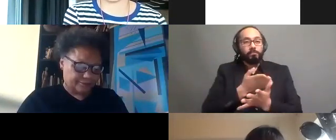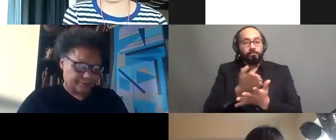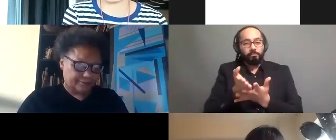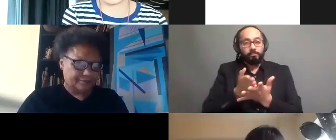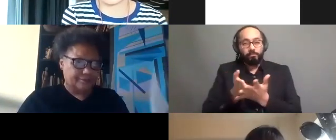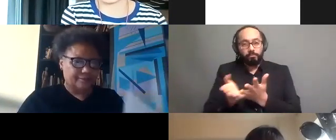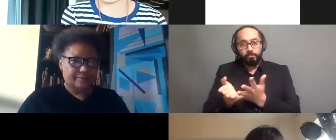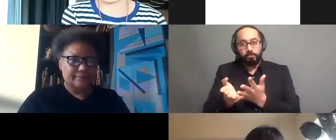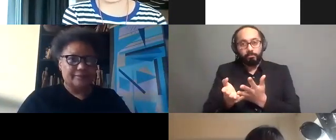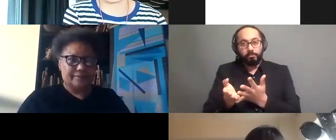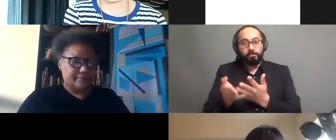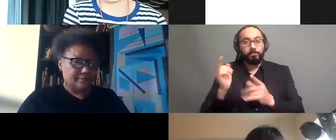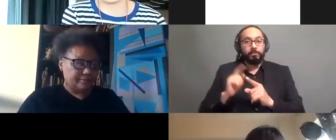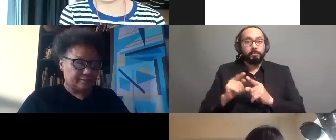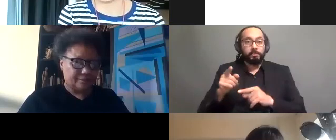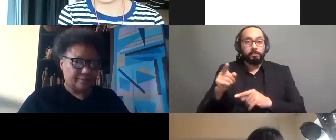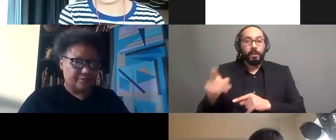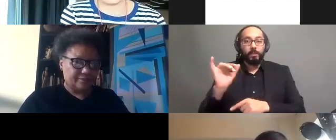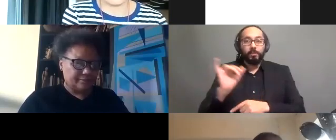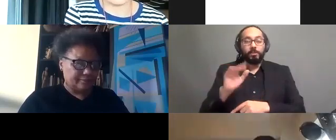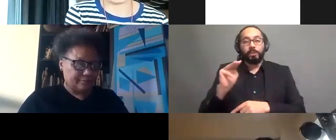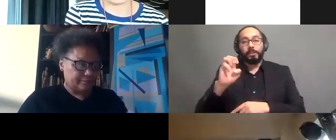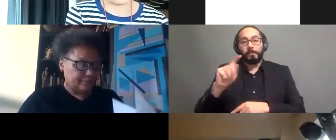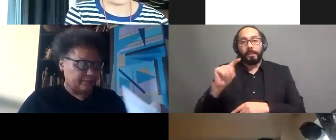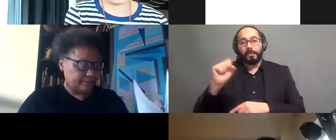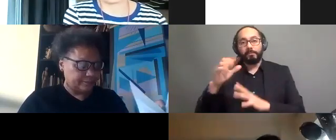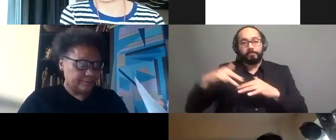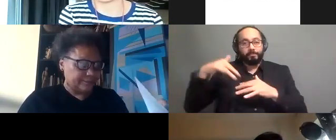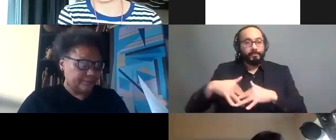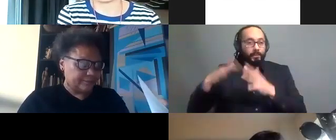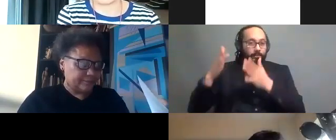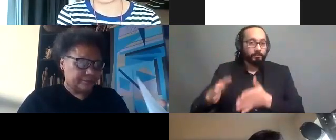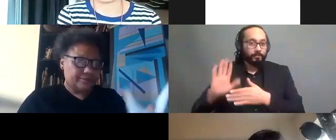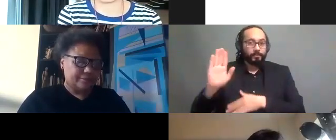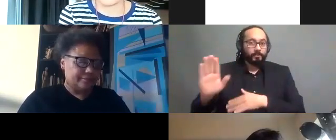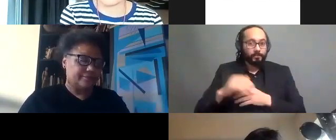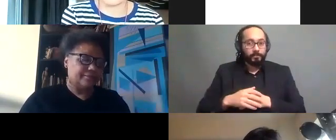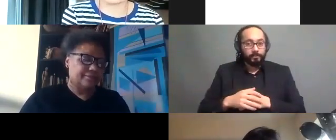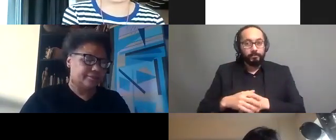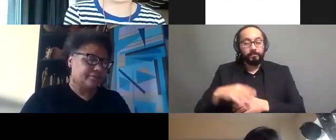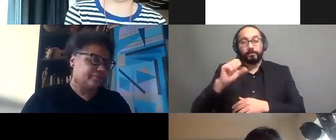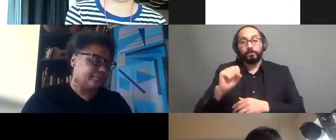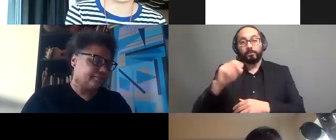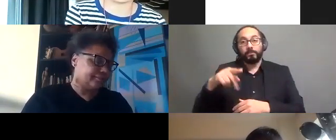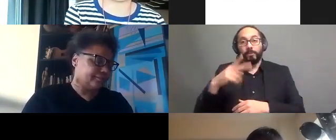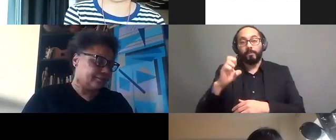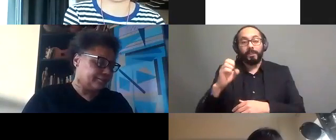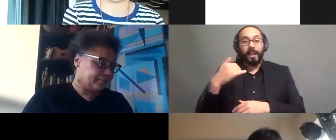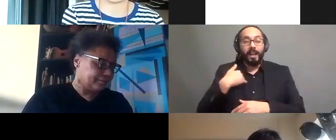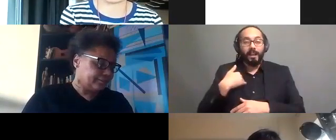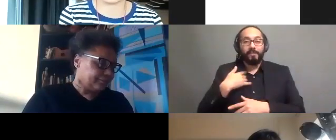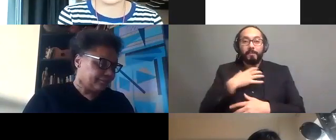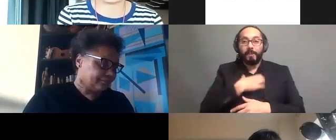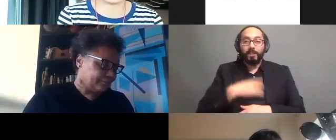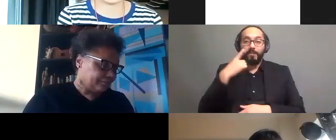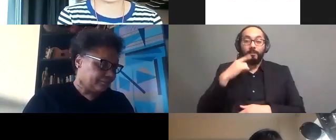Métis Assiniboine and settler roots. An avid adventurer, Sophie has a passion for busking, yoga, and traveling on